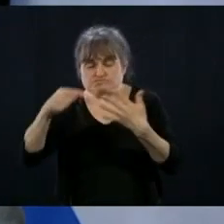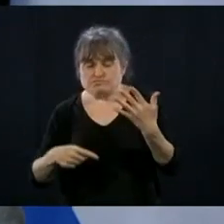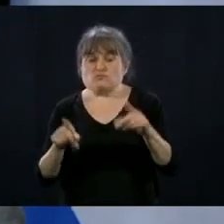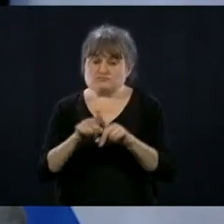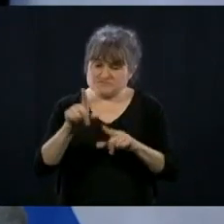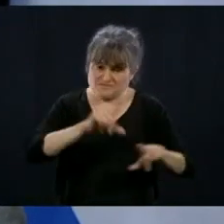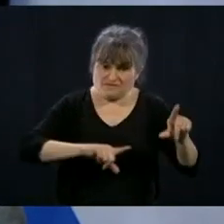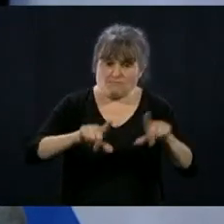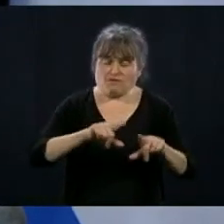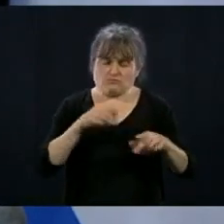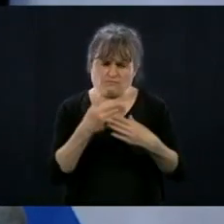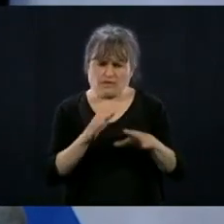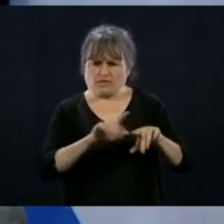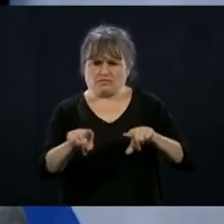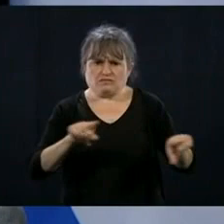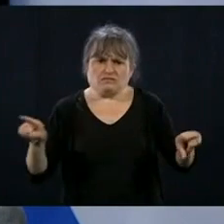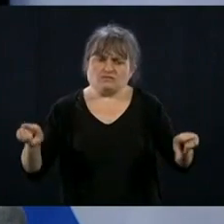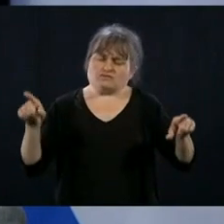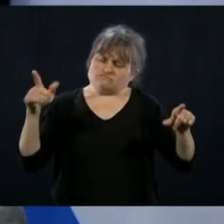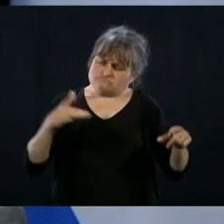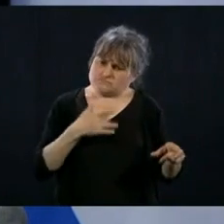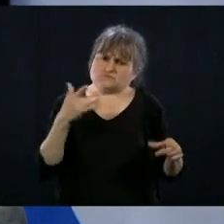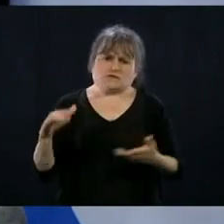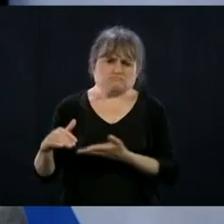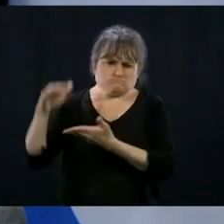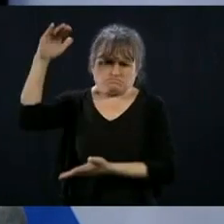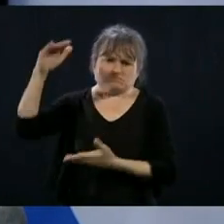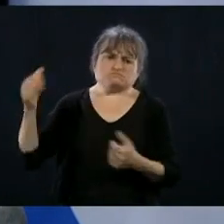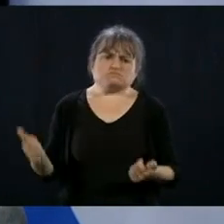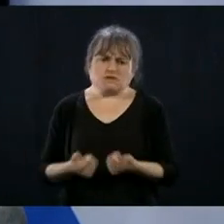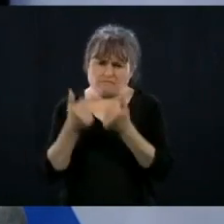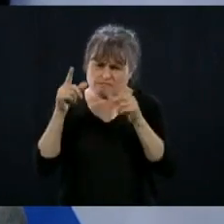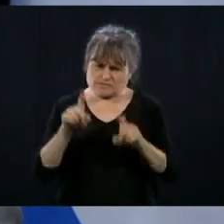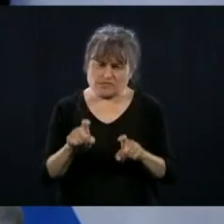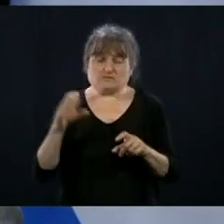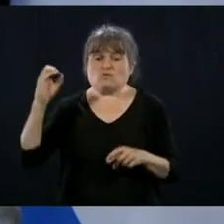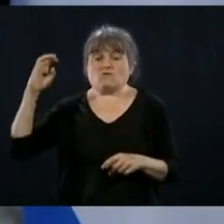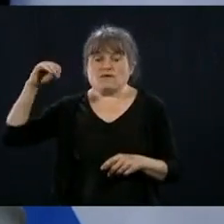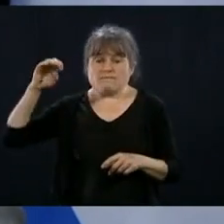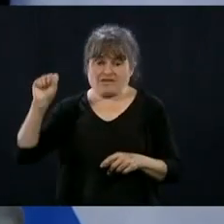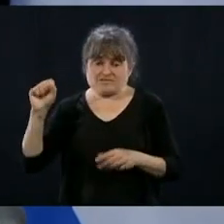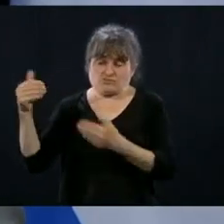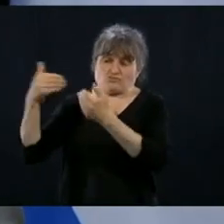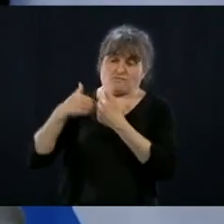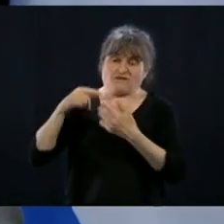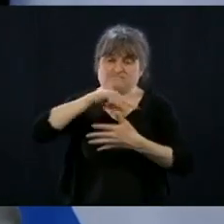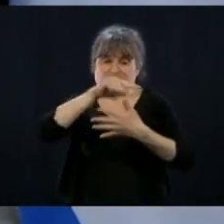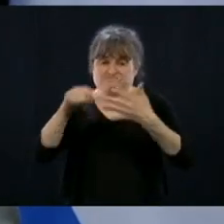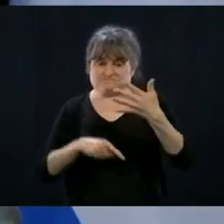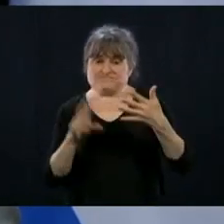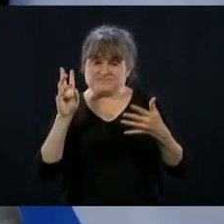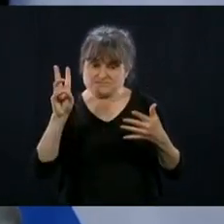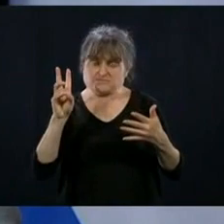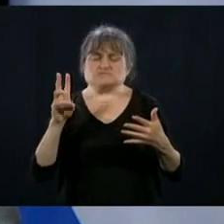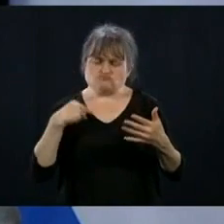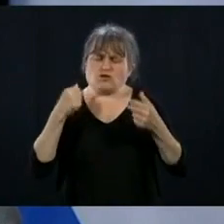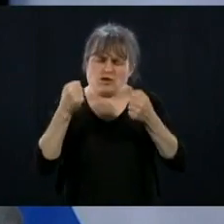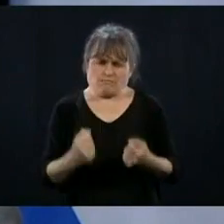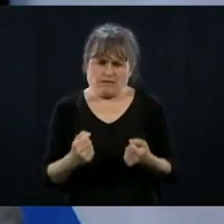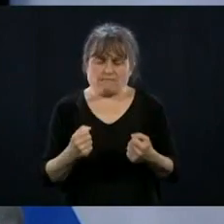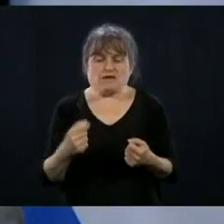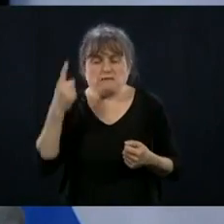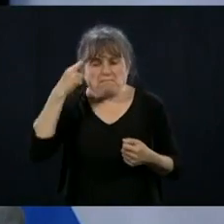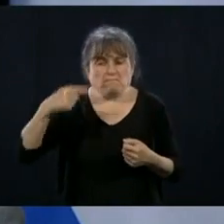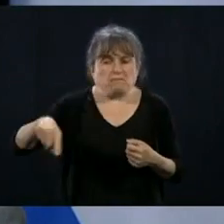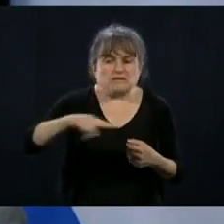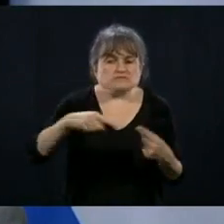yet, but there's going to be further lab capacity so that we will be able to respond and answer to the criteria of the WHO,